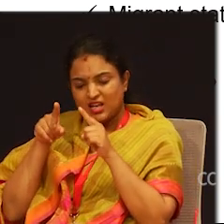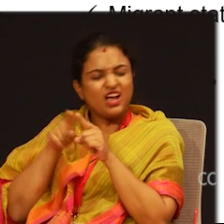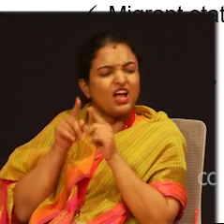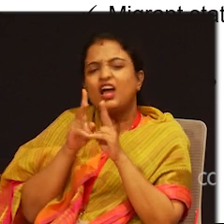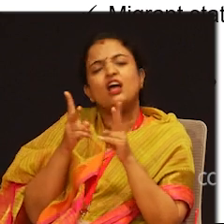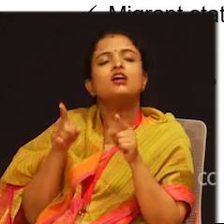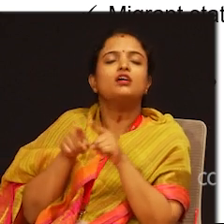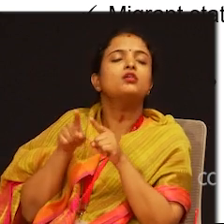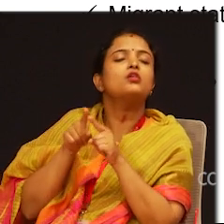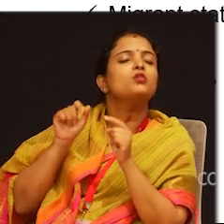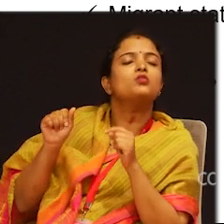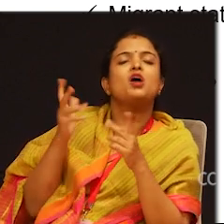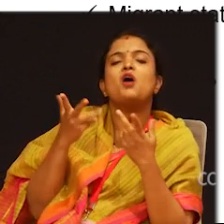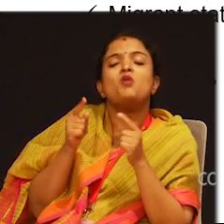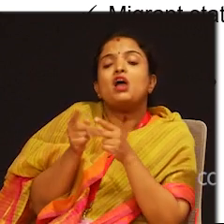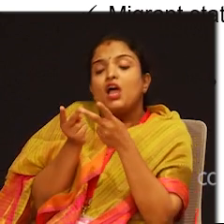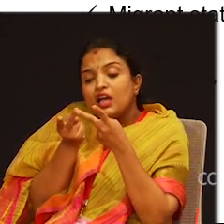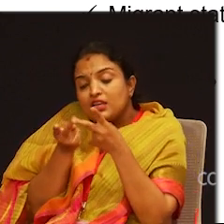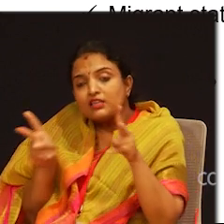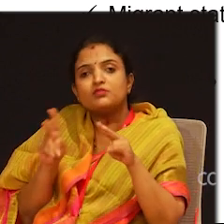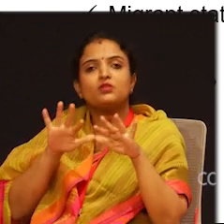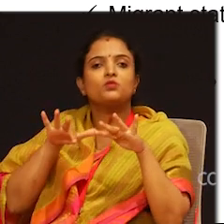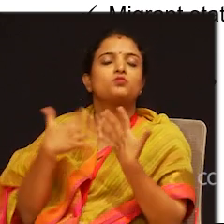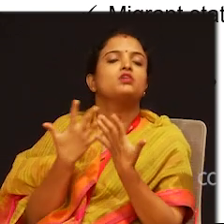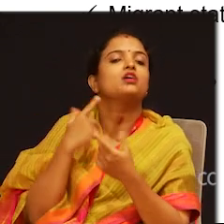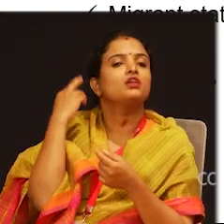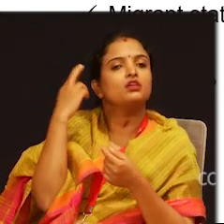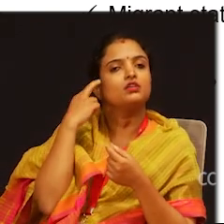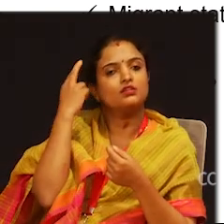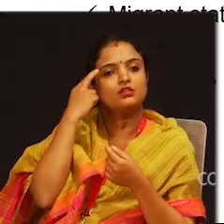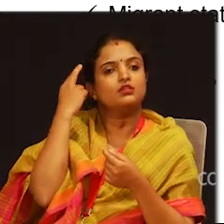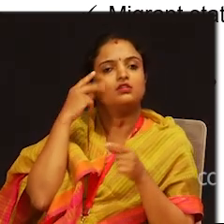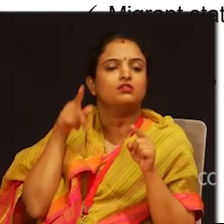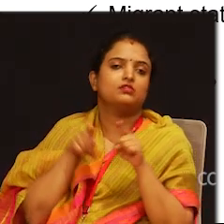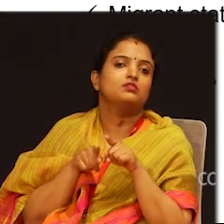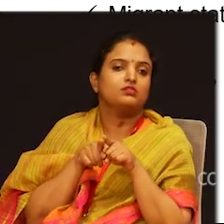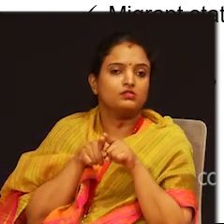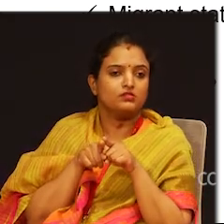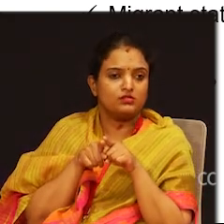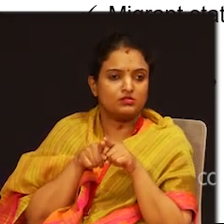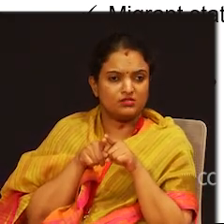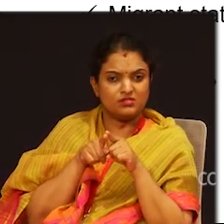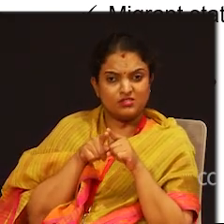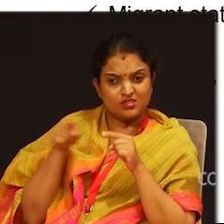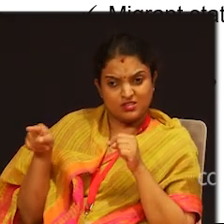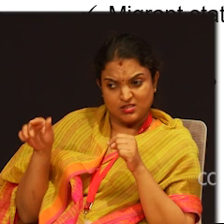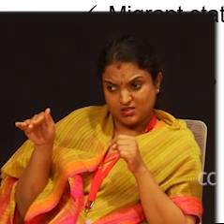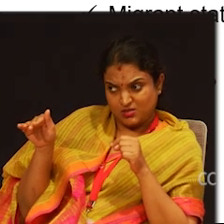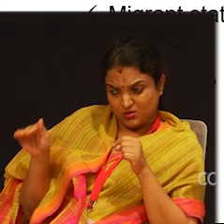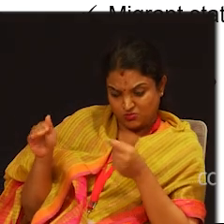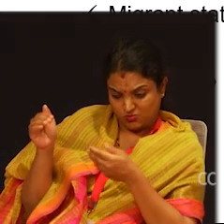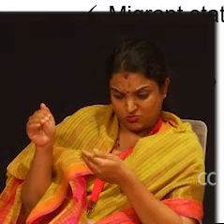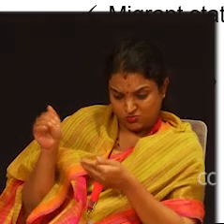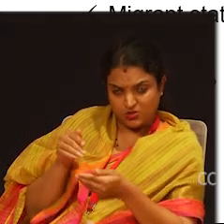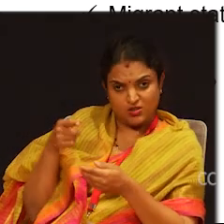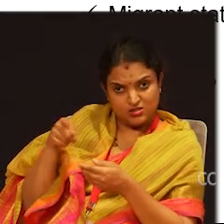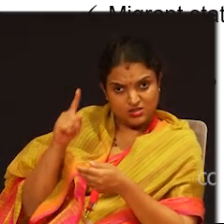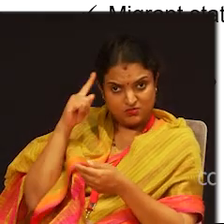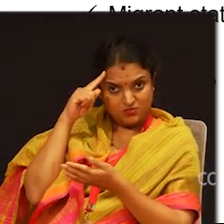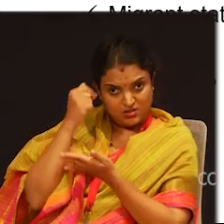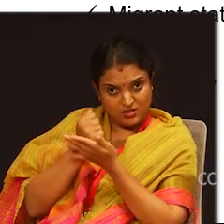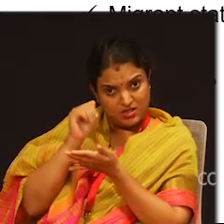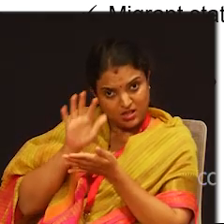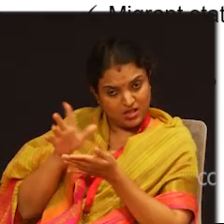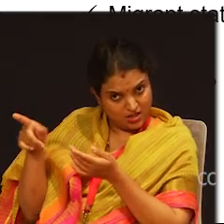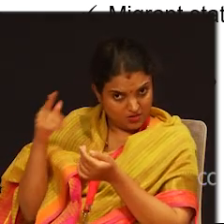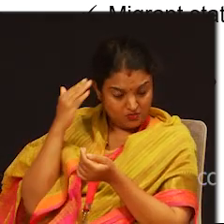Why should we differentiate children like this? Did the child choose to be born where he was born or